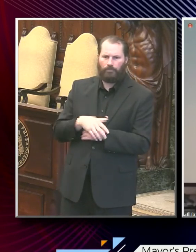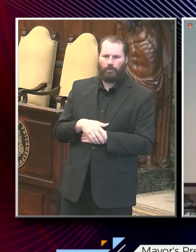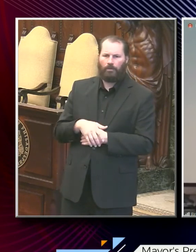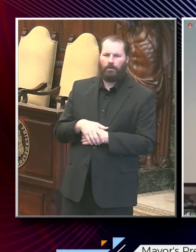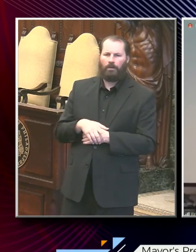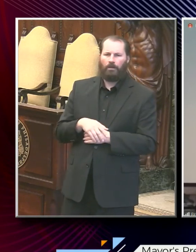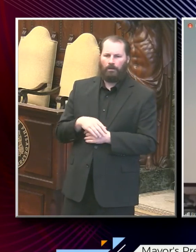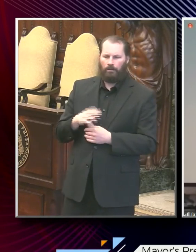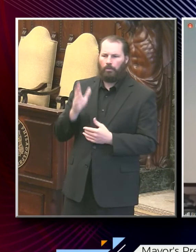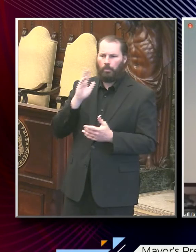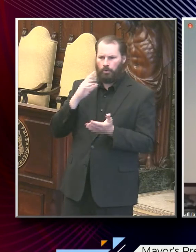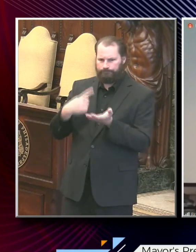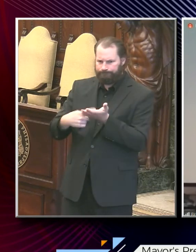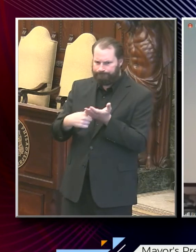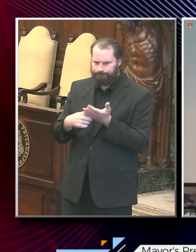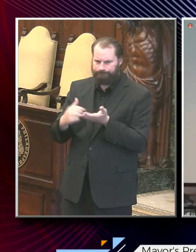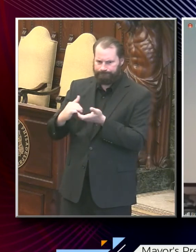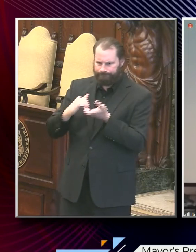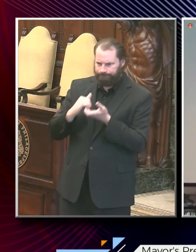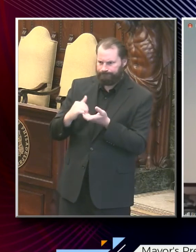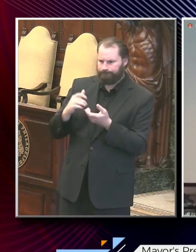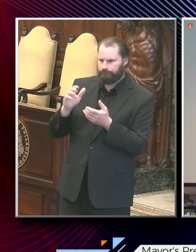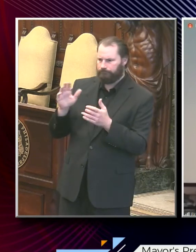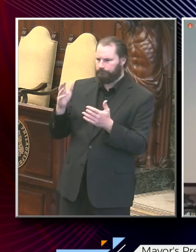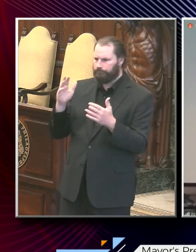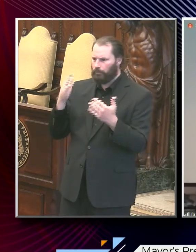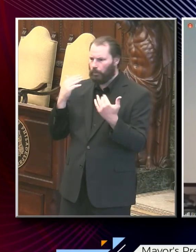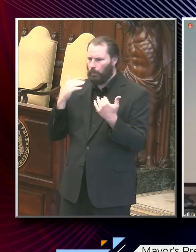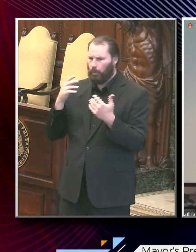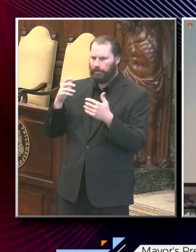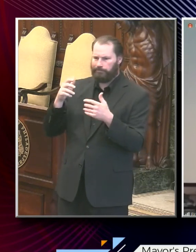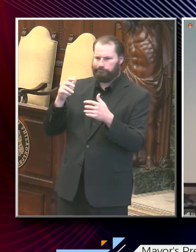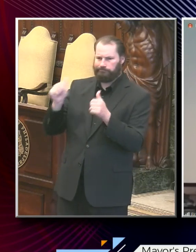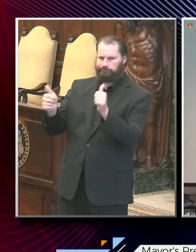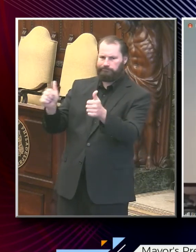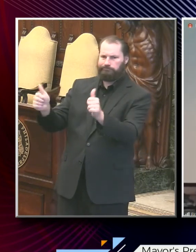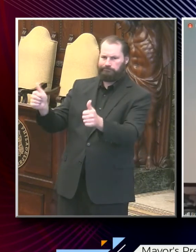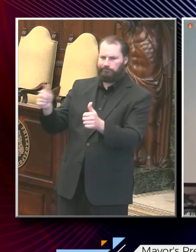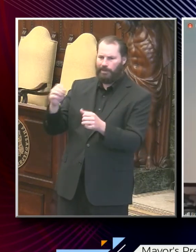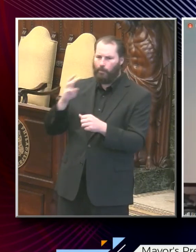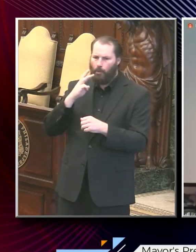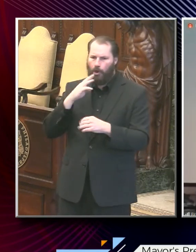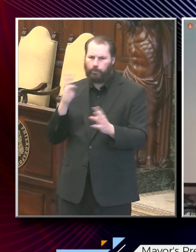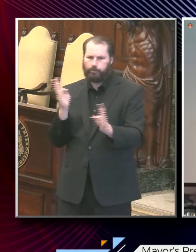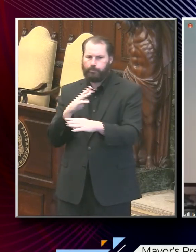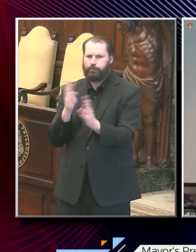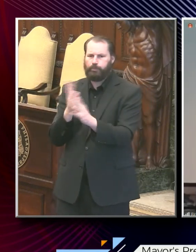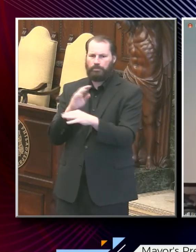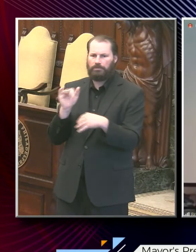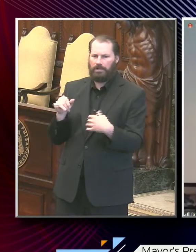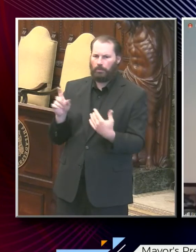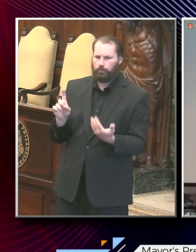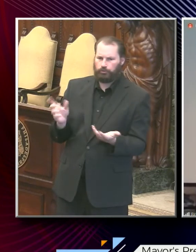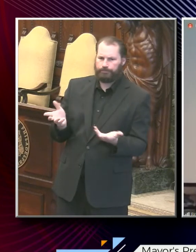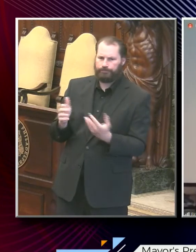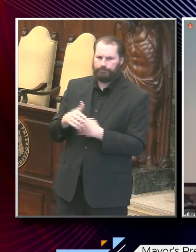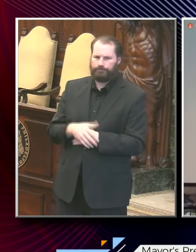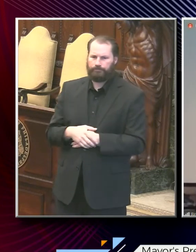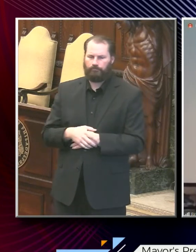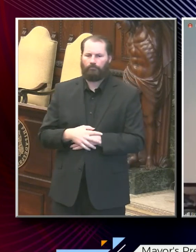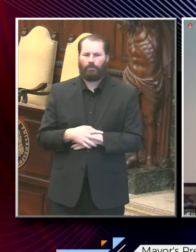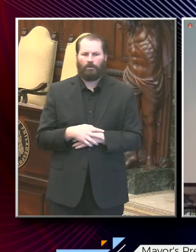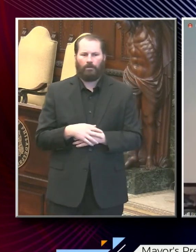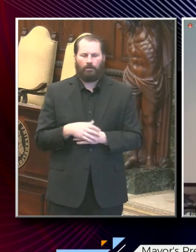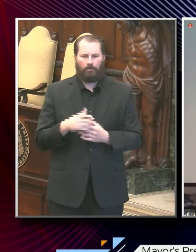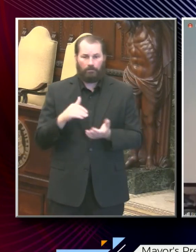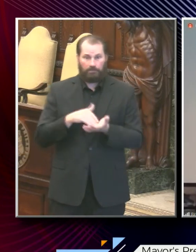in order to get it resolved. And I think Dr. Farley referenced this pretty well. These are